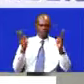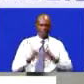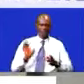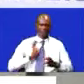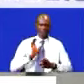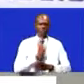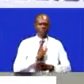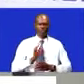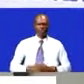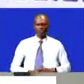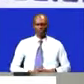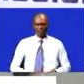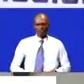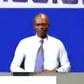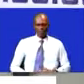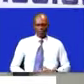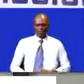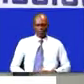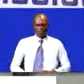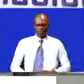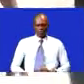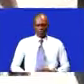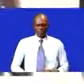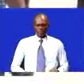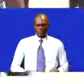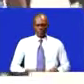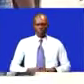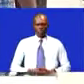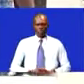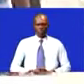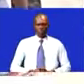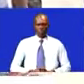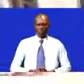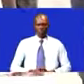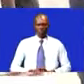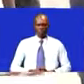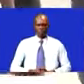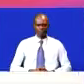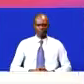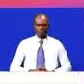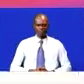Nekala TV kuwo Kisumu County and fellow Goblins. Chien.